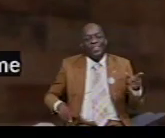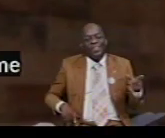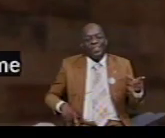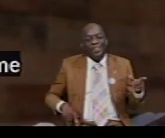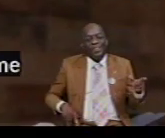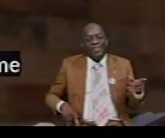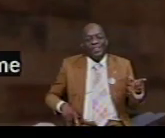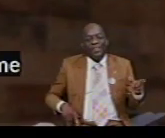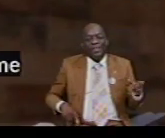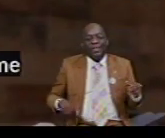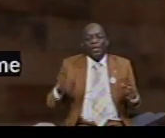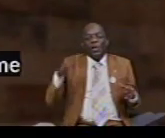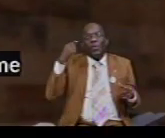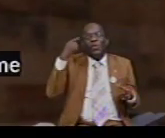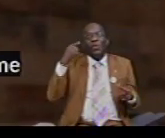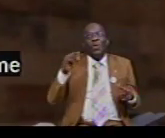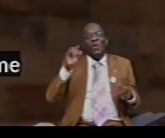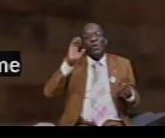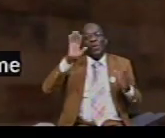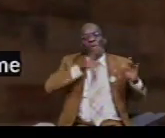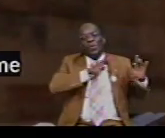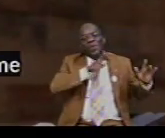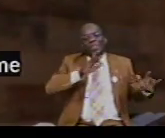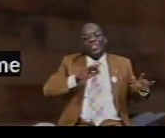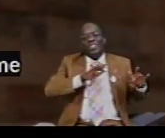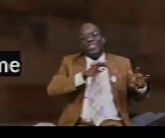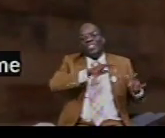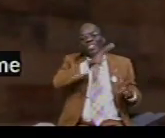for your mercy never fails me.